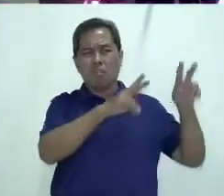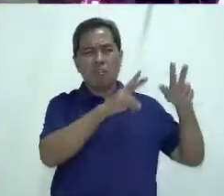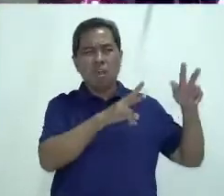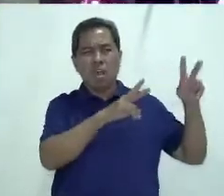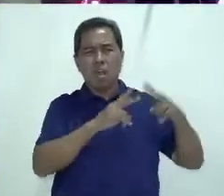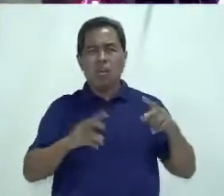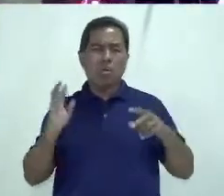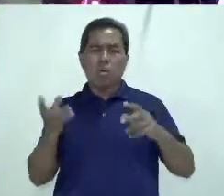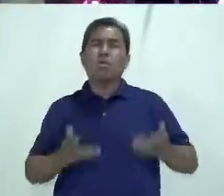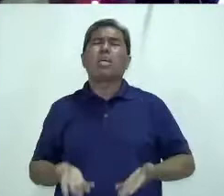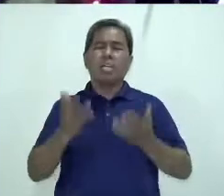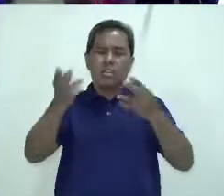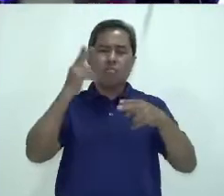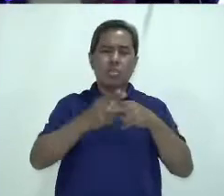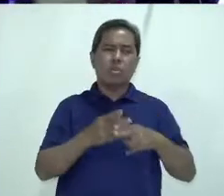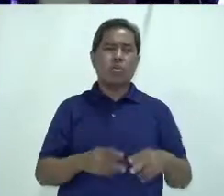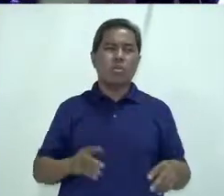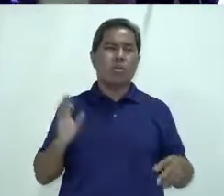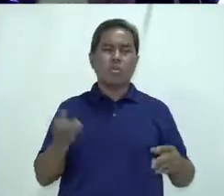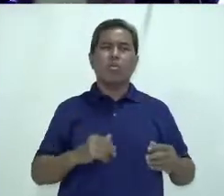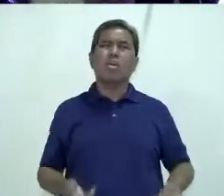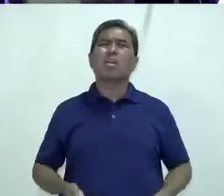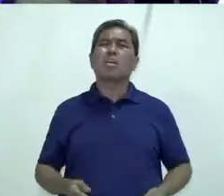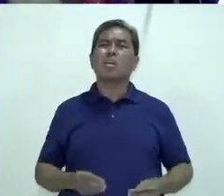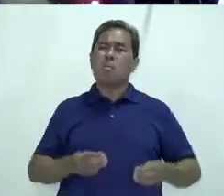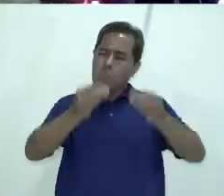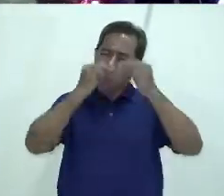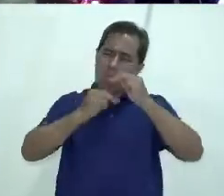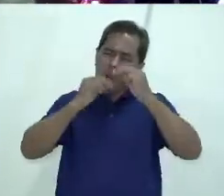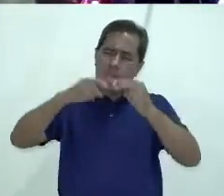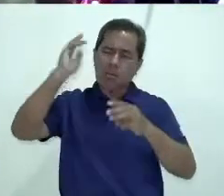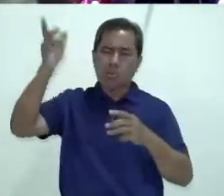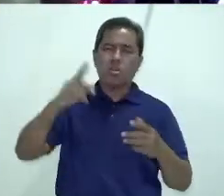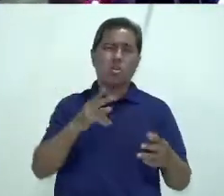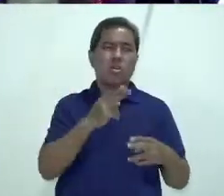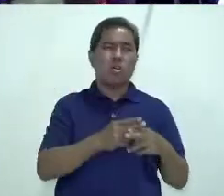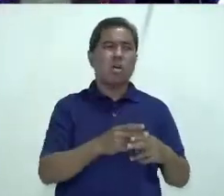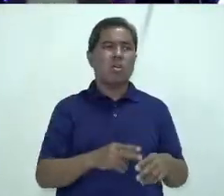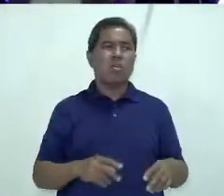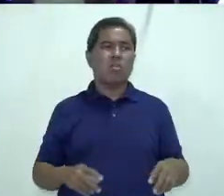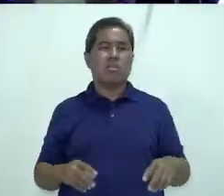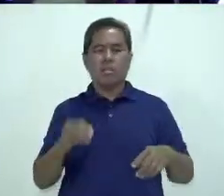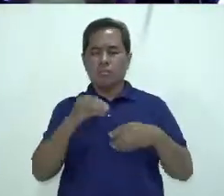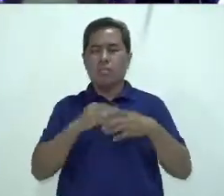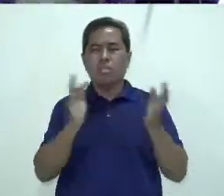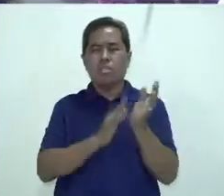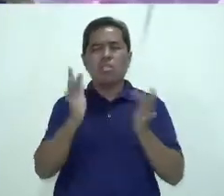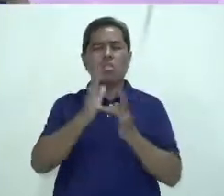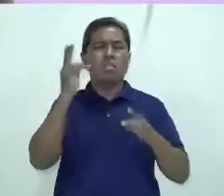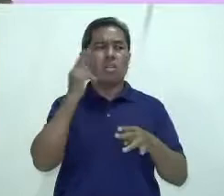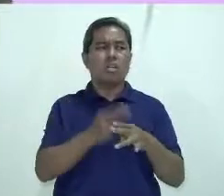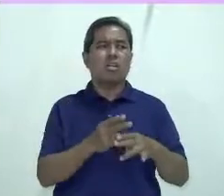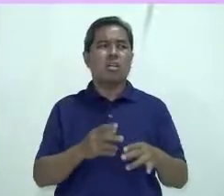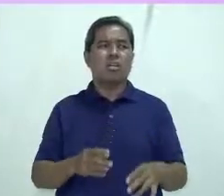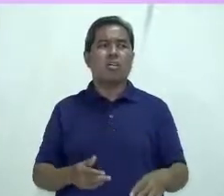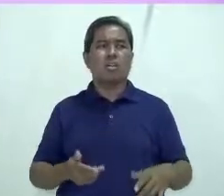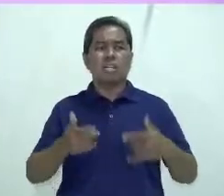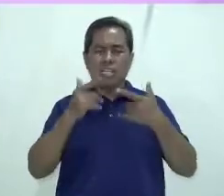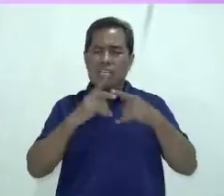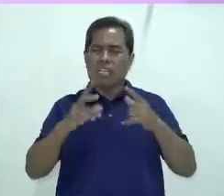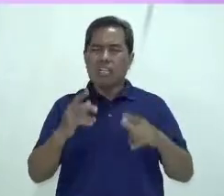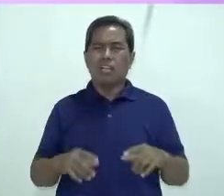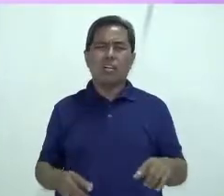God. We lift you up today. We magnify your name. Father, let there be a breakthrough right now in Jesus' name. Let their Lord